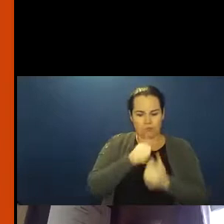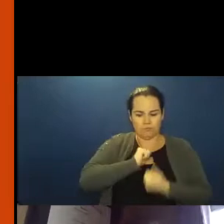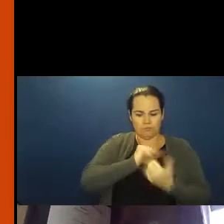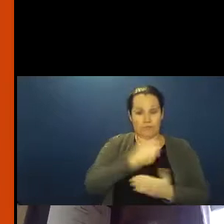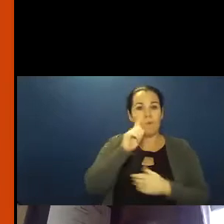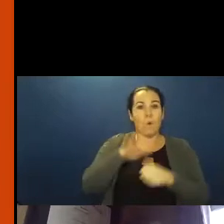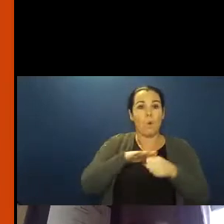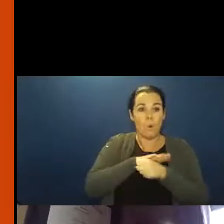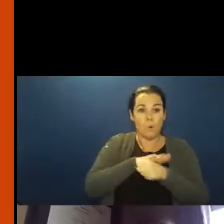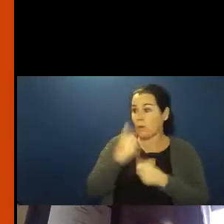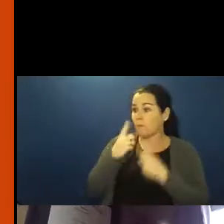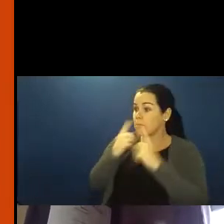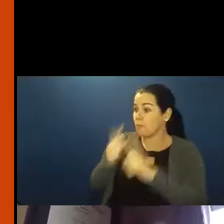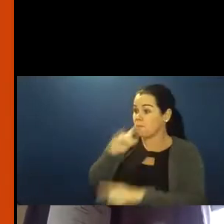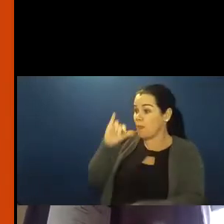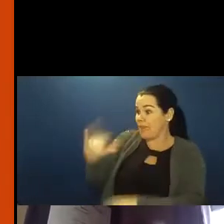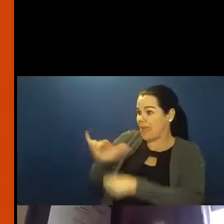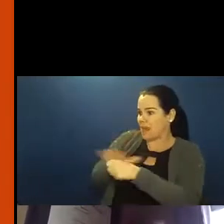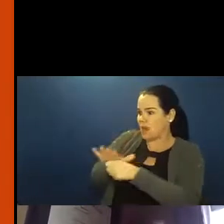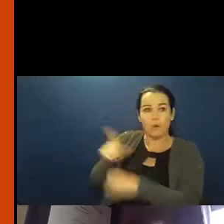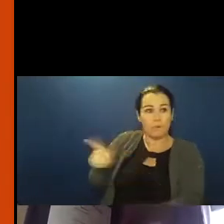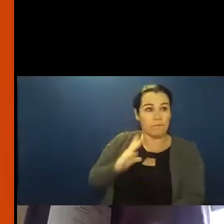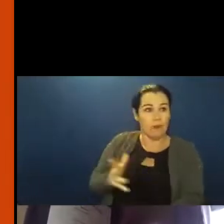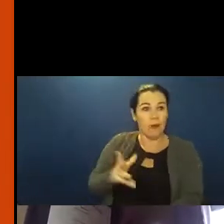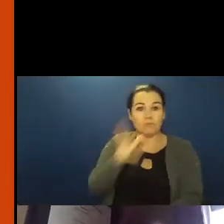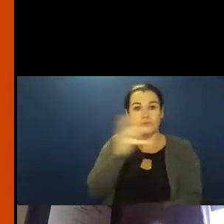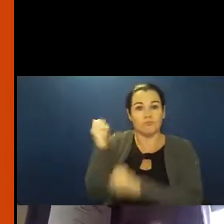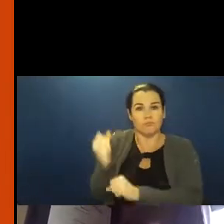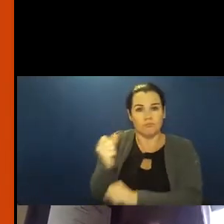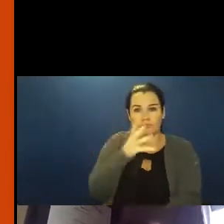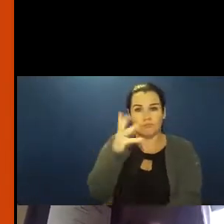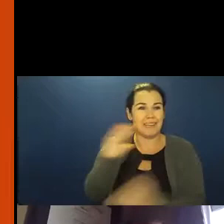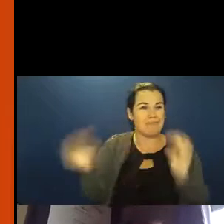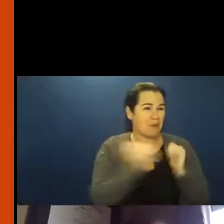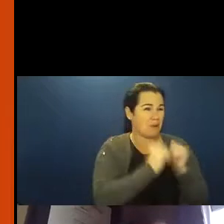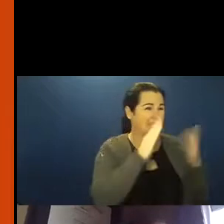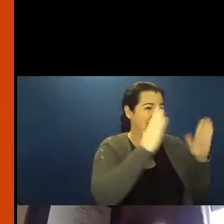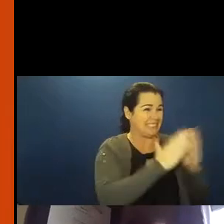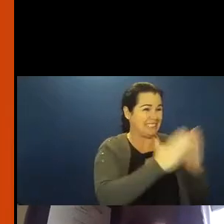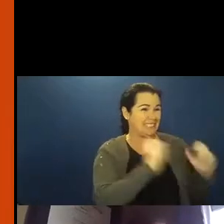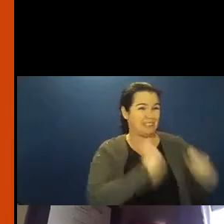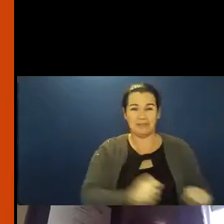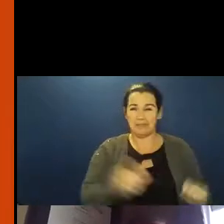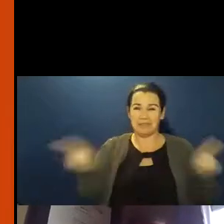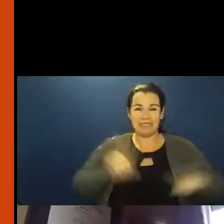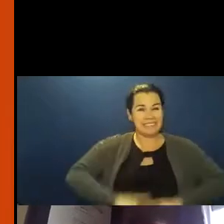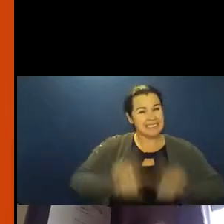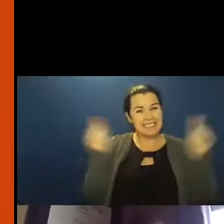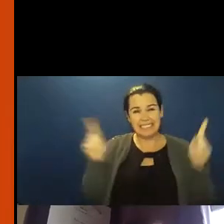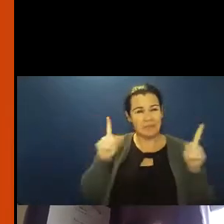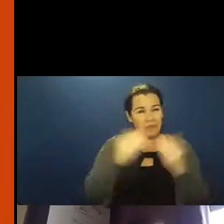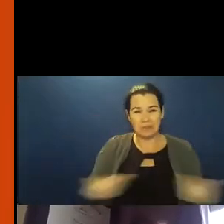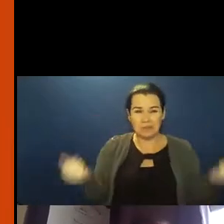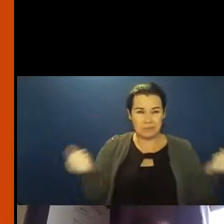in one area, particularly a rural area versus an urban area, could be quite different. Day